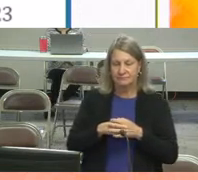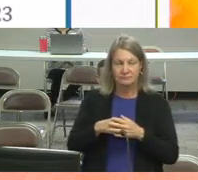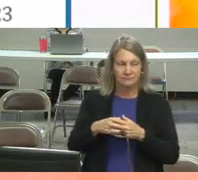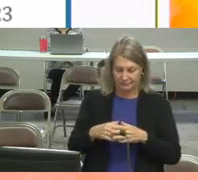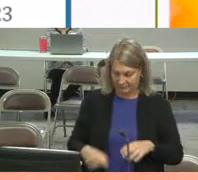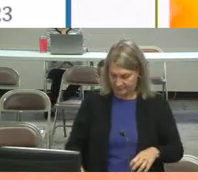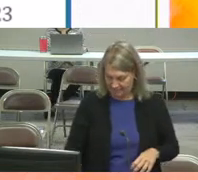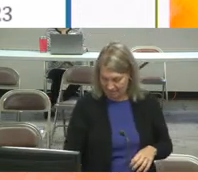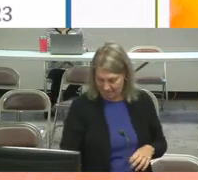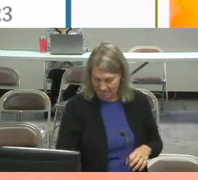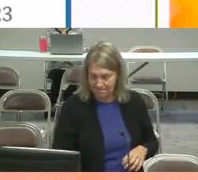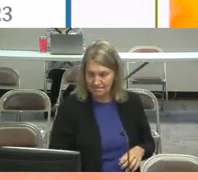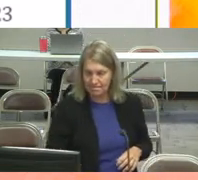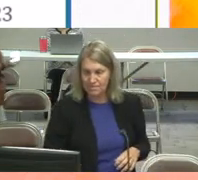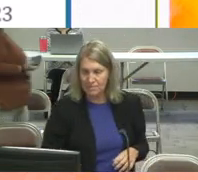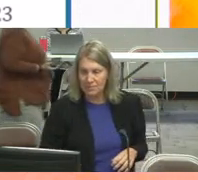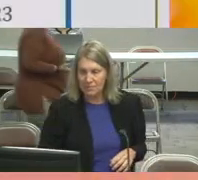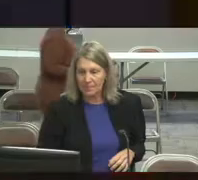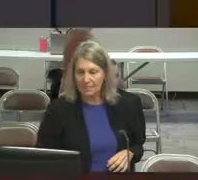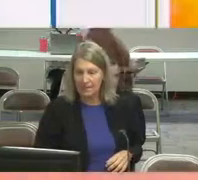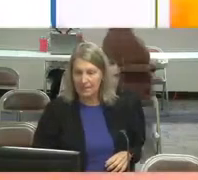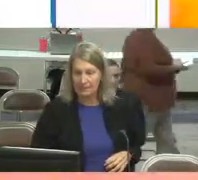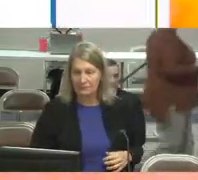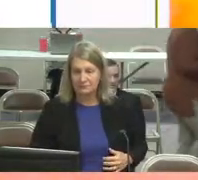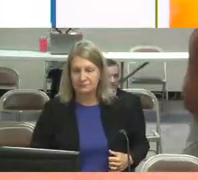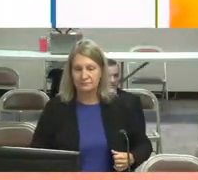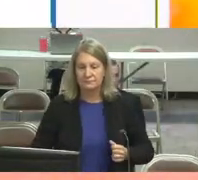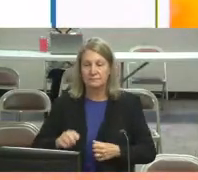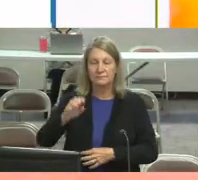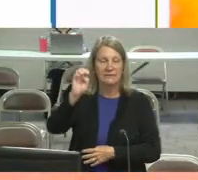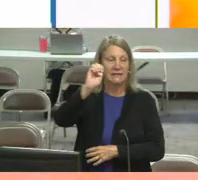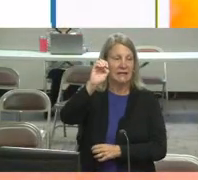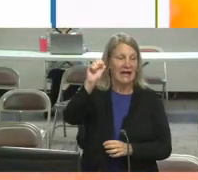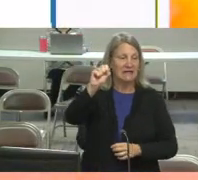to have a true language immersive experience on campus